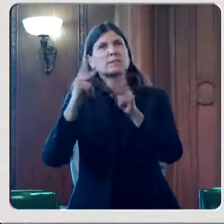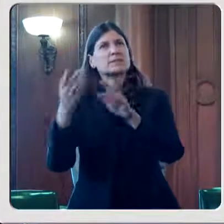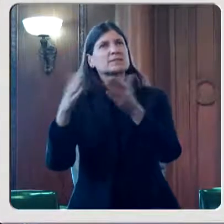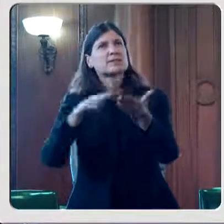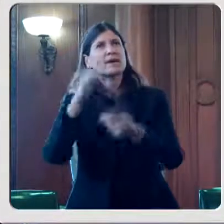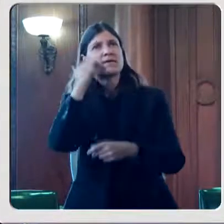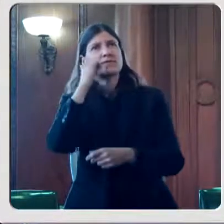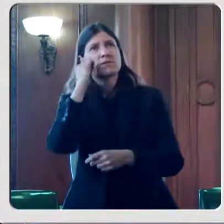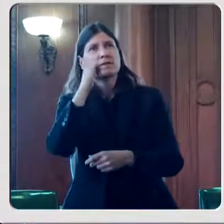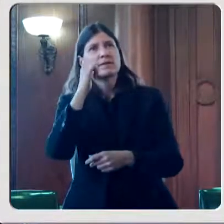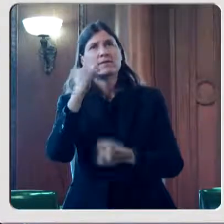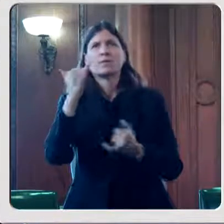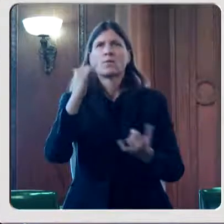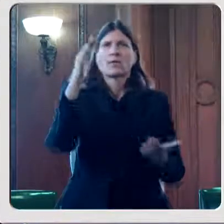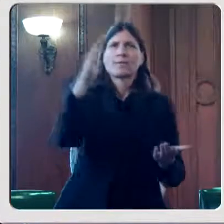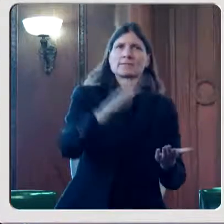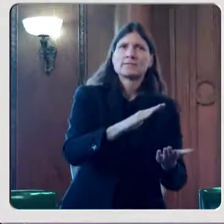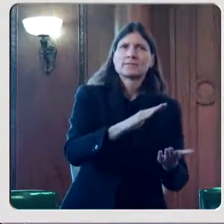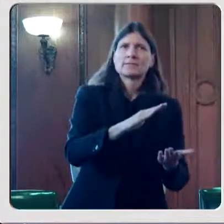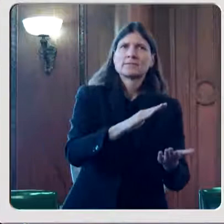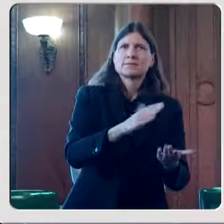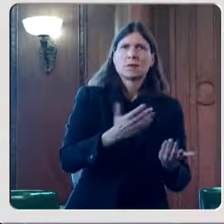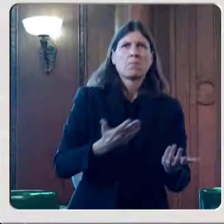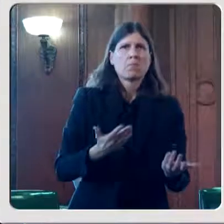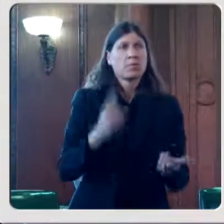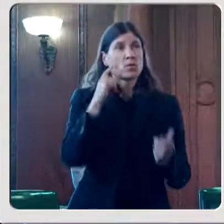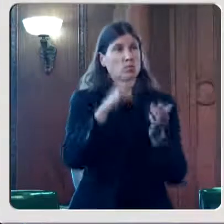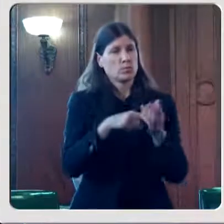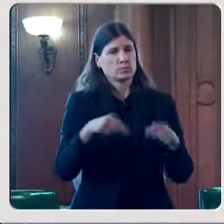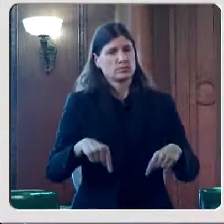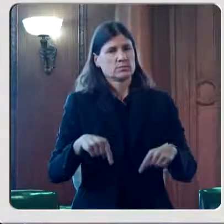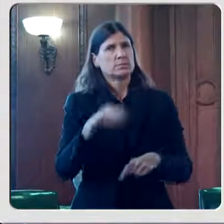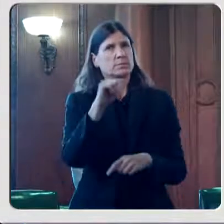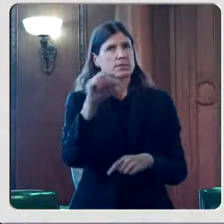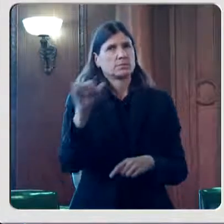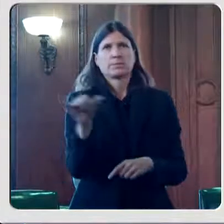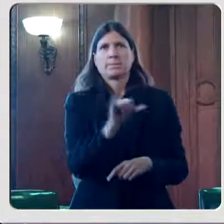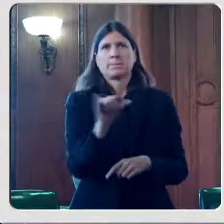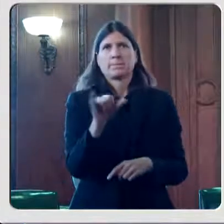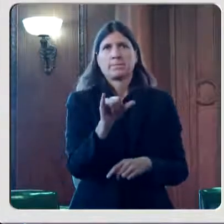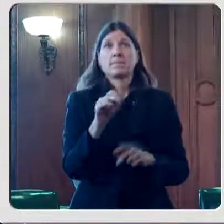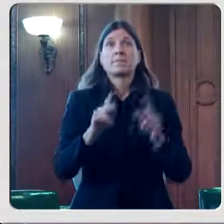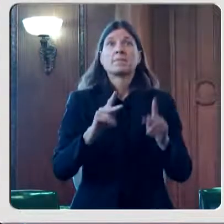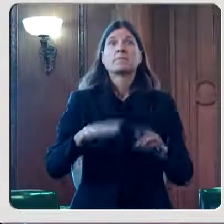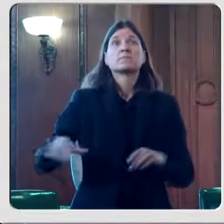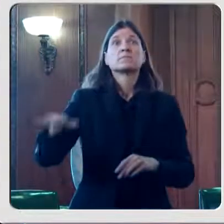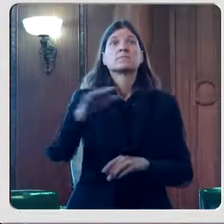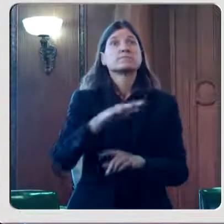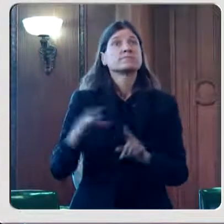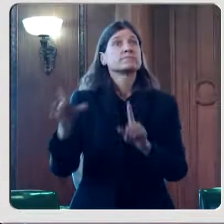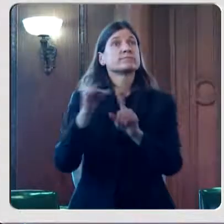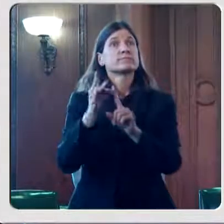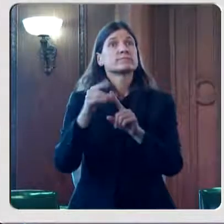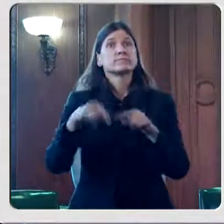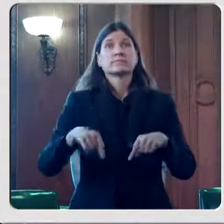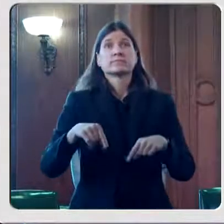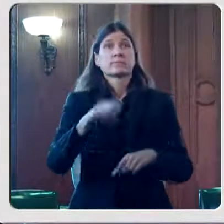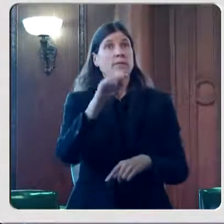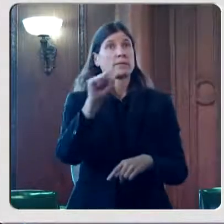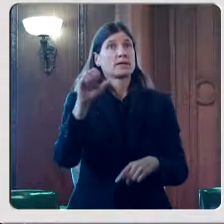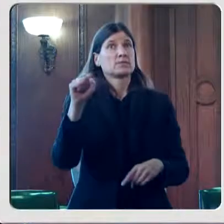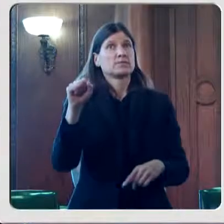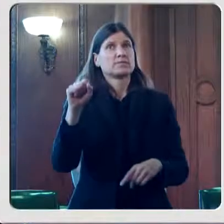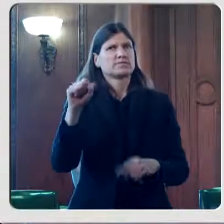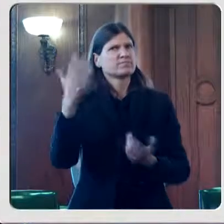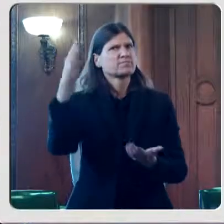has been similar. As discussed, the average number of new cases per day has dropped and is about 70% lower than the peak